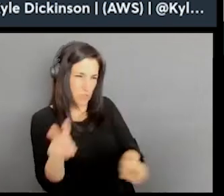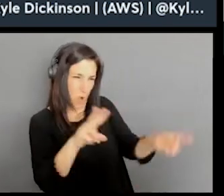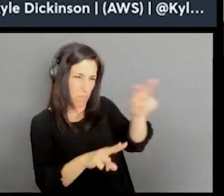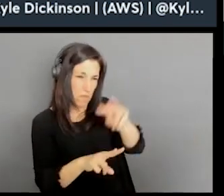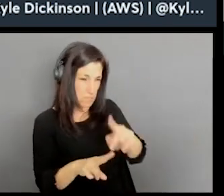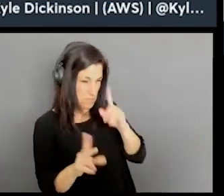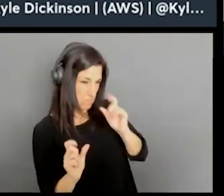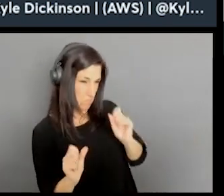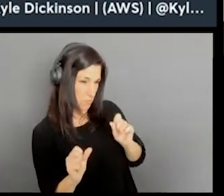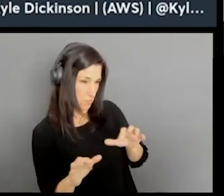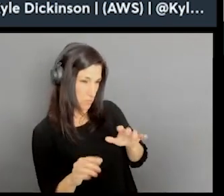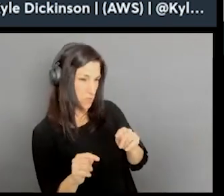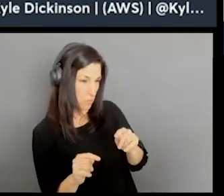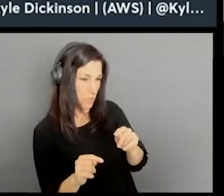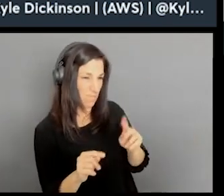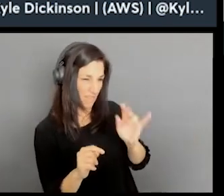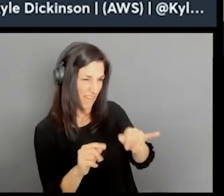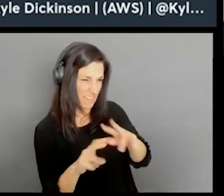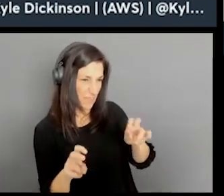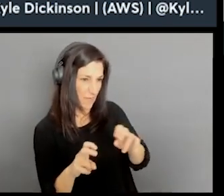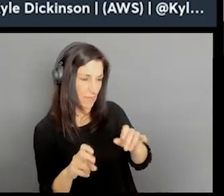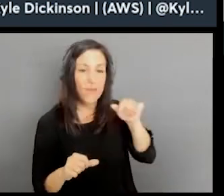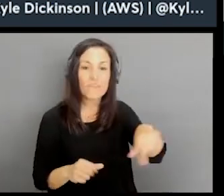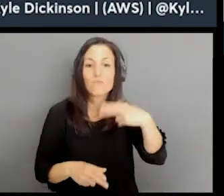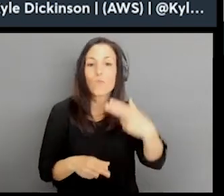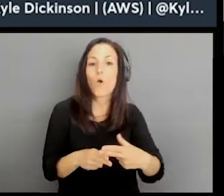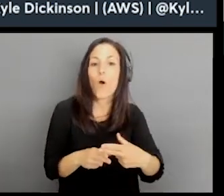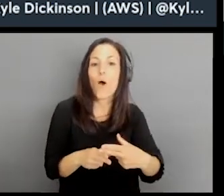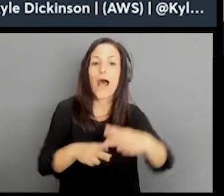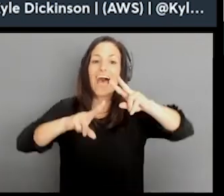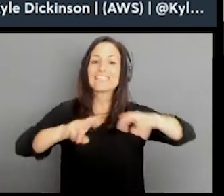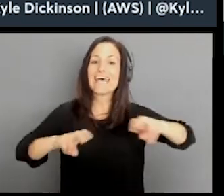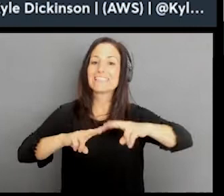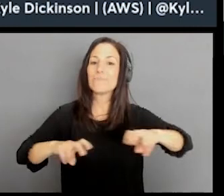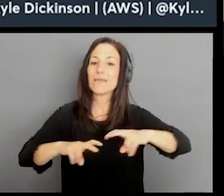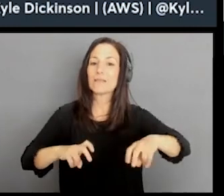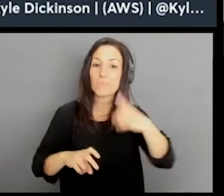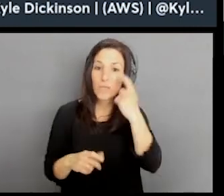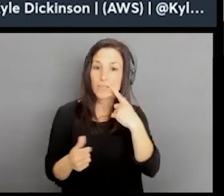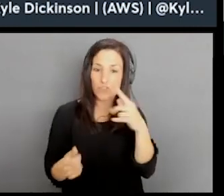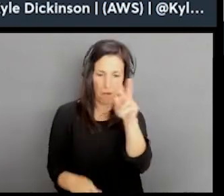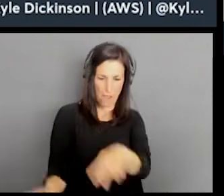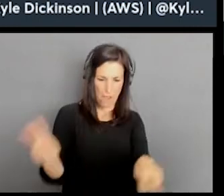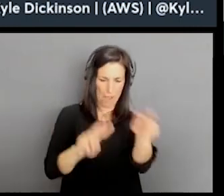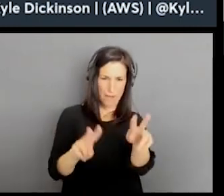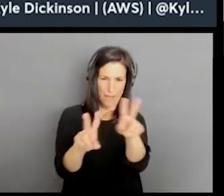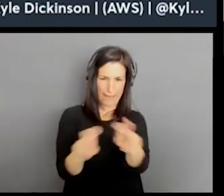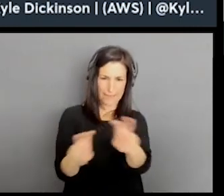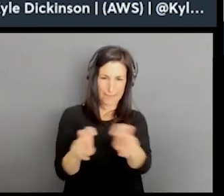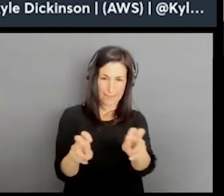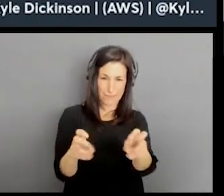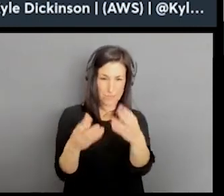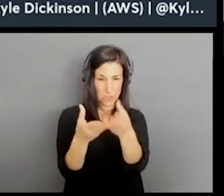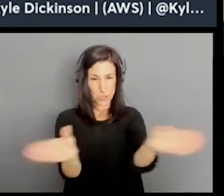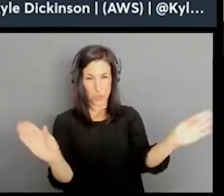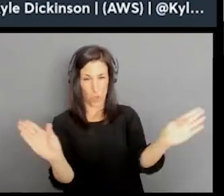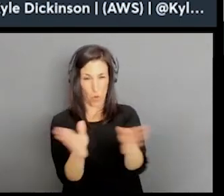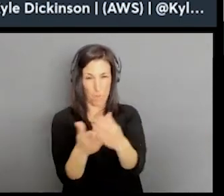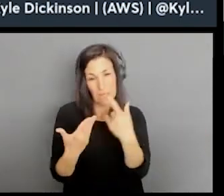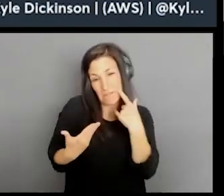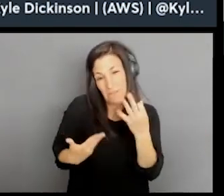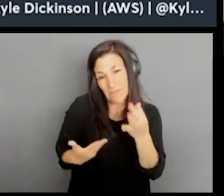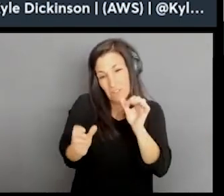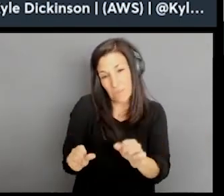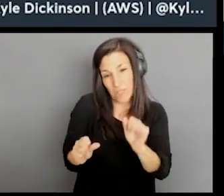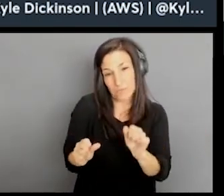why this kind of stage is called assessment, because really you're analyzing and assessing the scope, the feasibility of the problem for yourself and